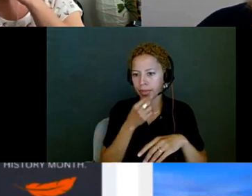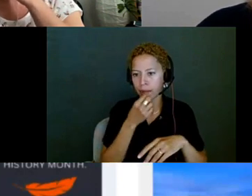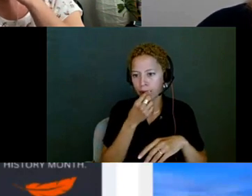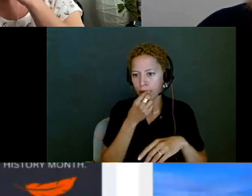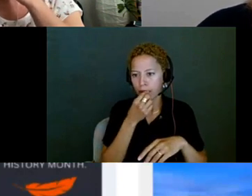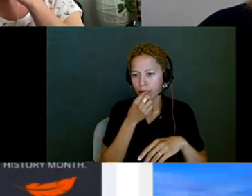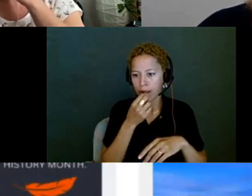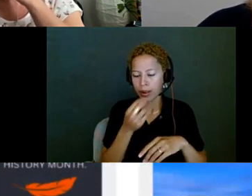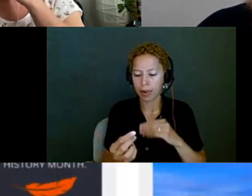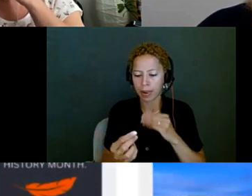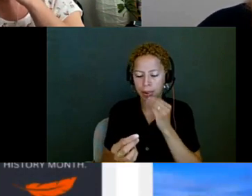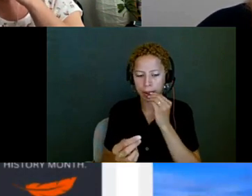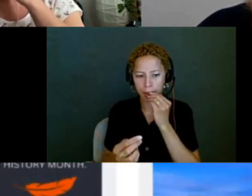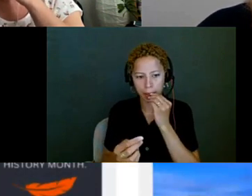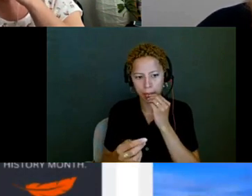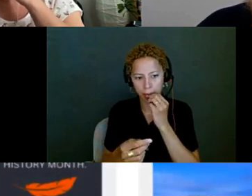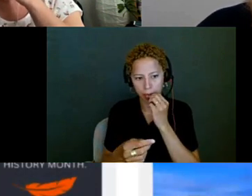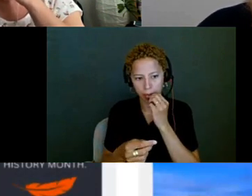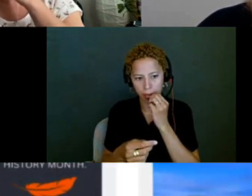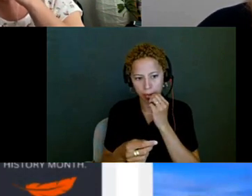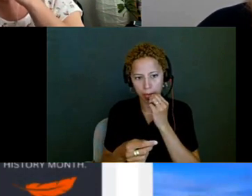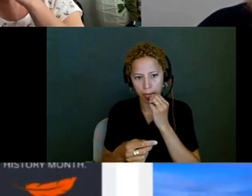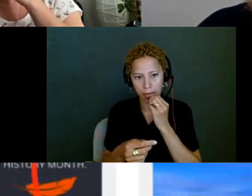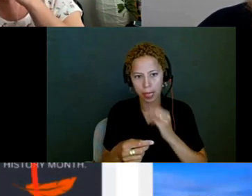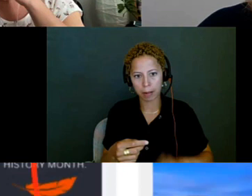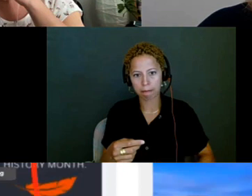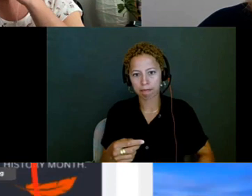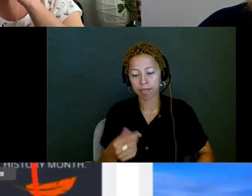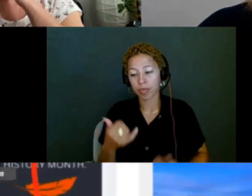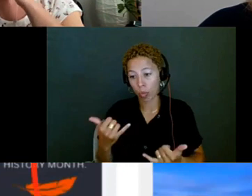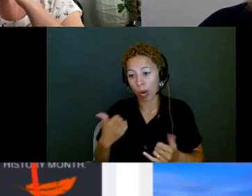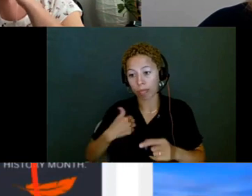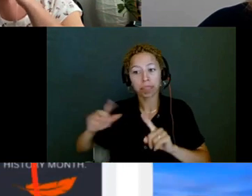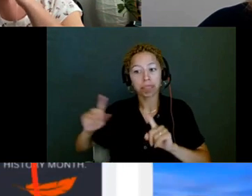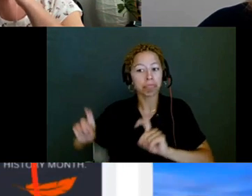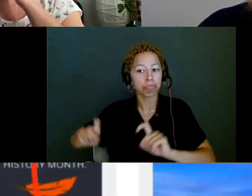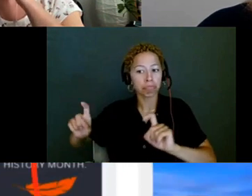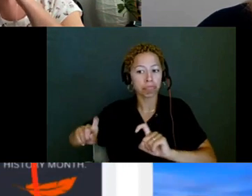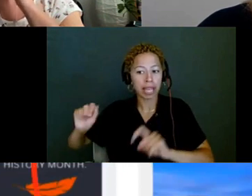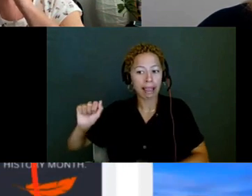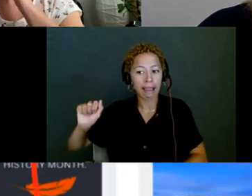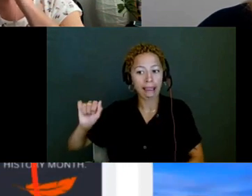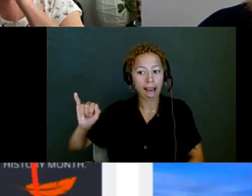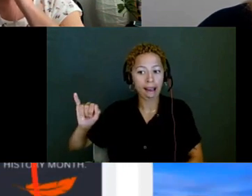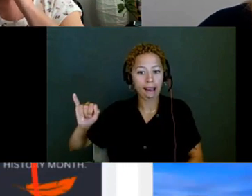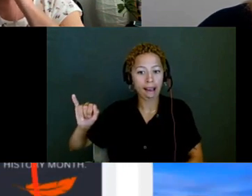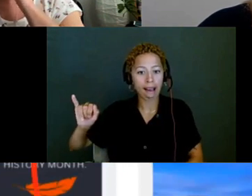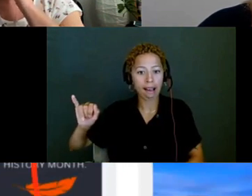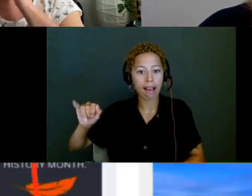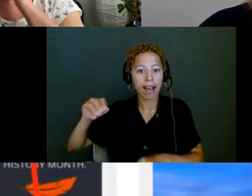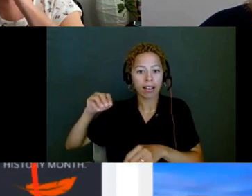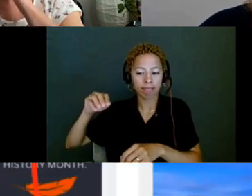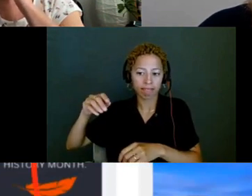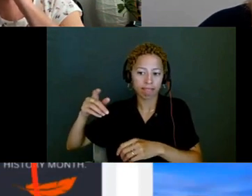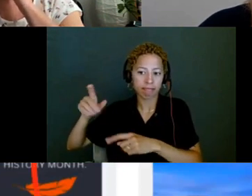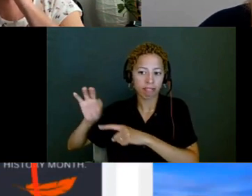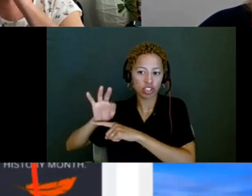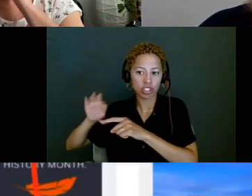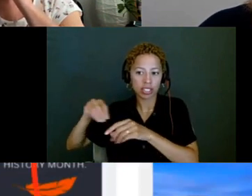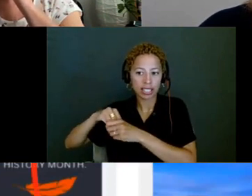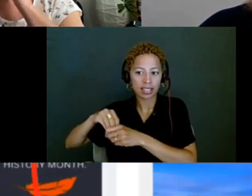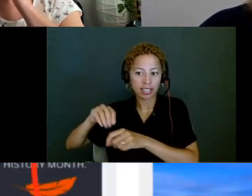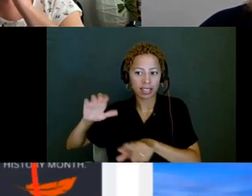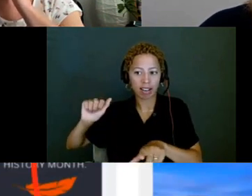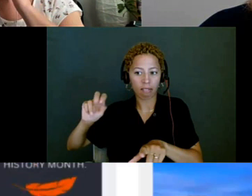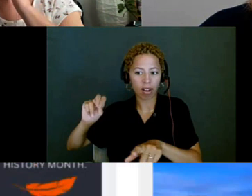I am testing the new like AI functions in Canva, which are only in their